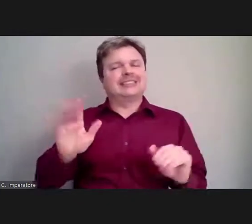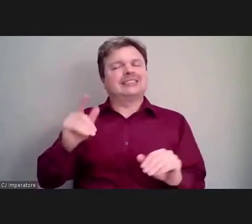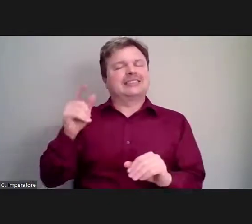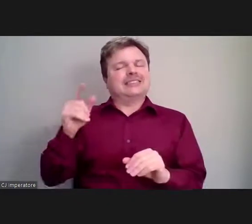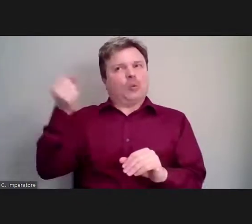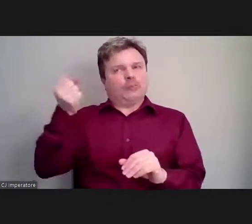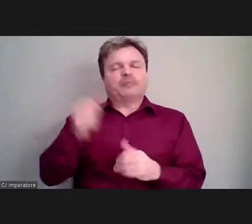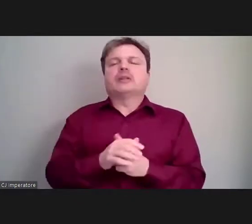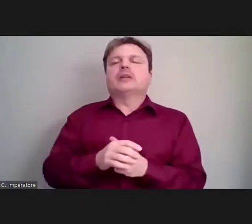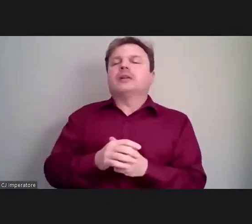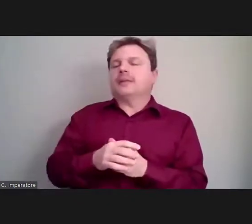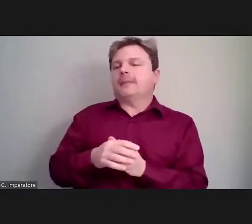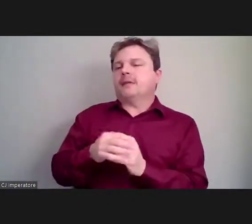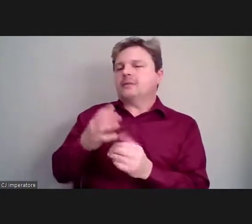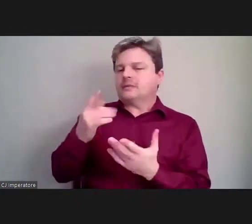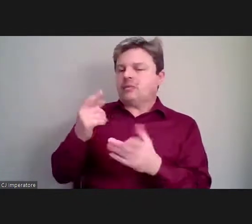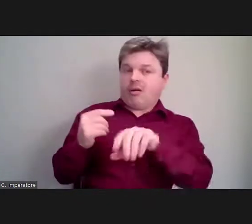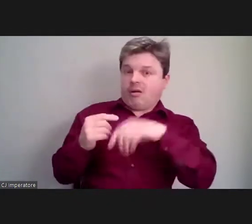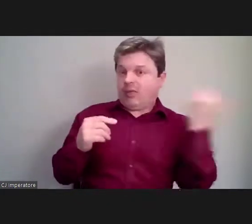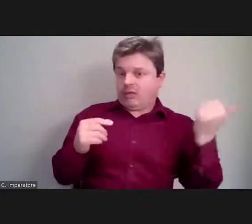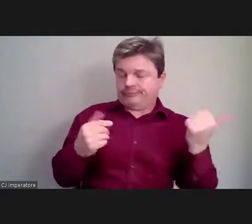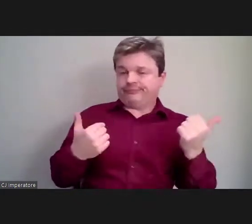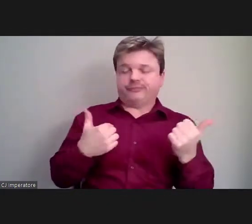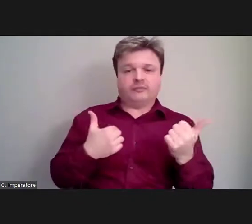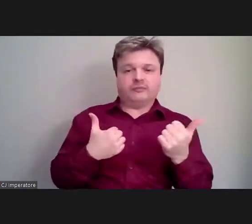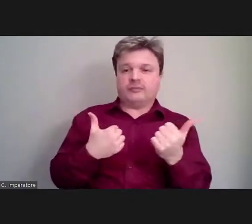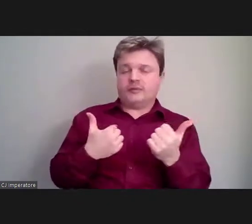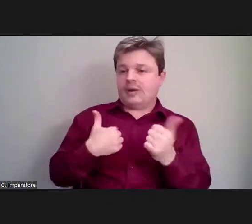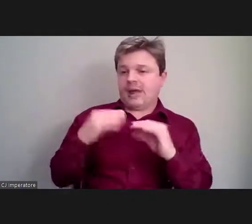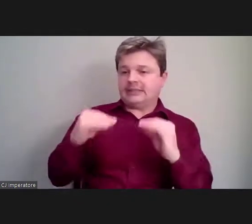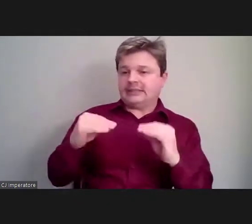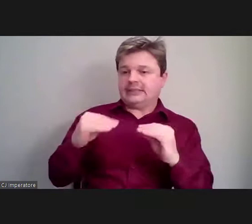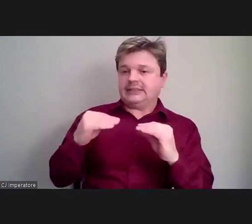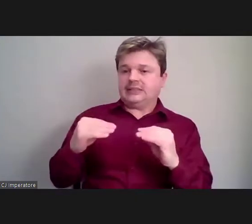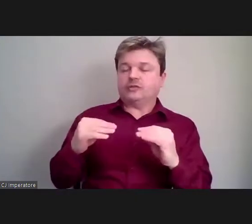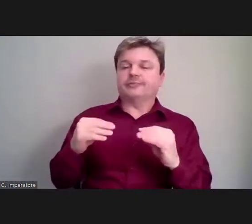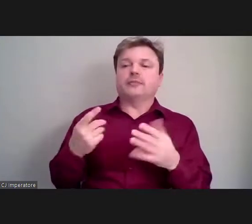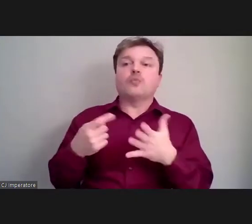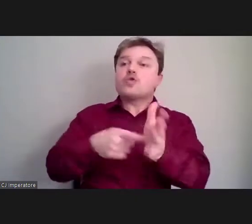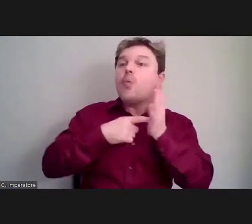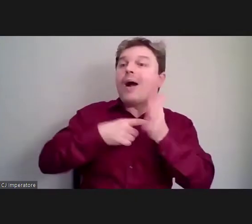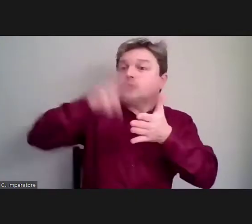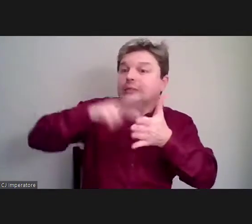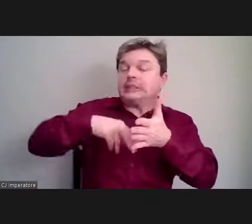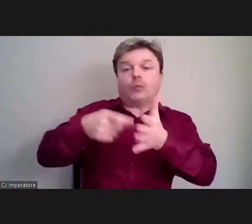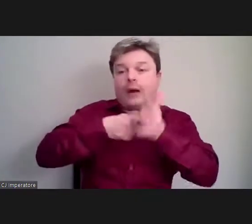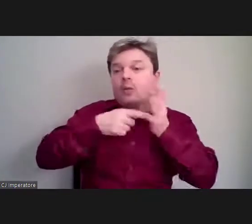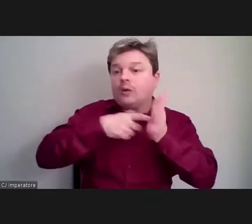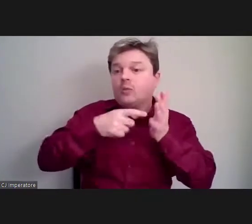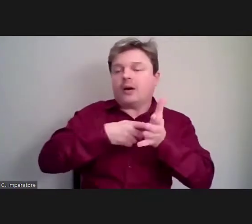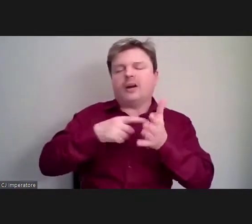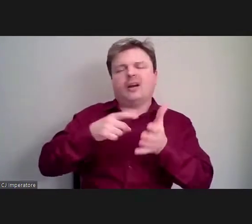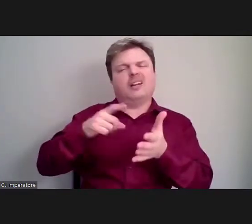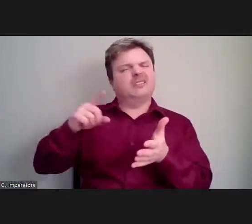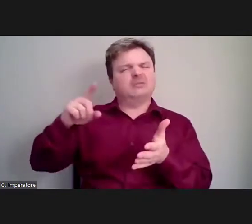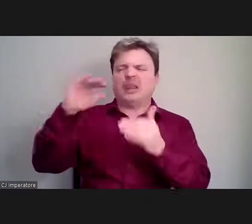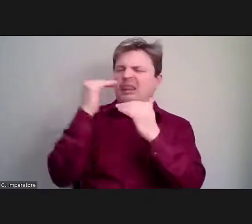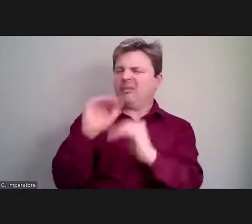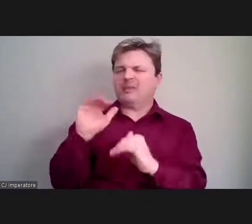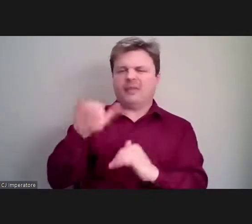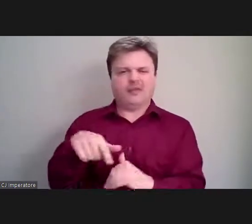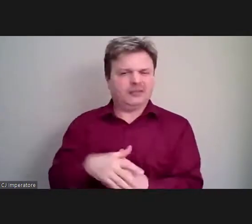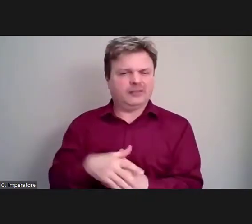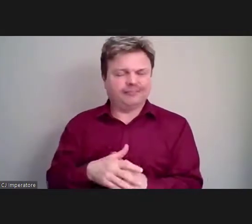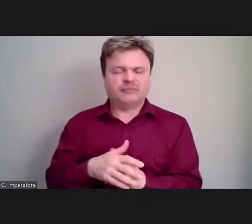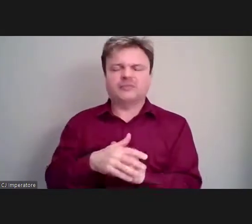in the classes I teach is to really cut down on the amount of required reading, because I want to work through the readings that we are doing, or